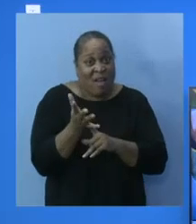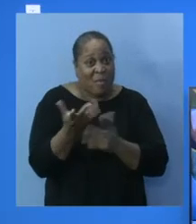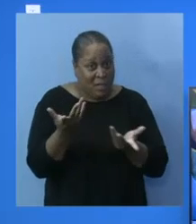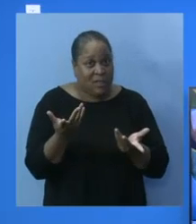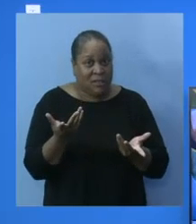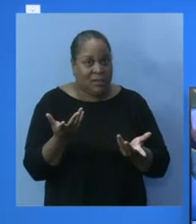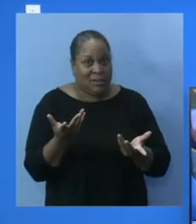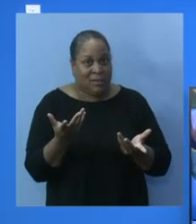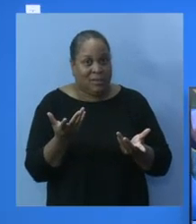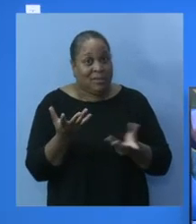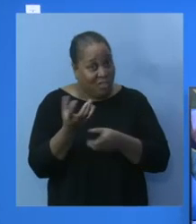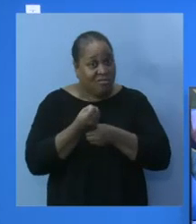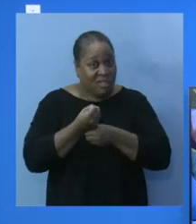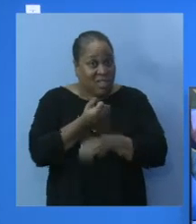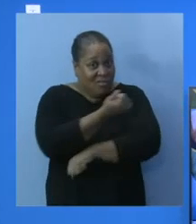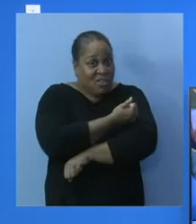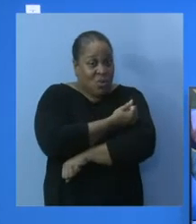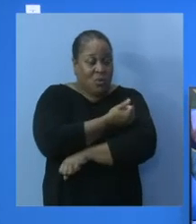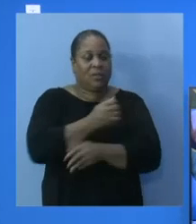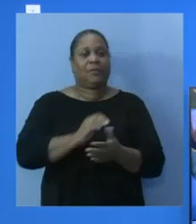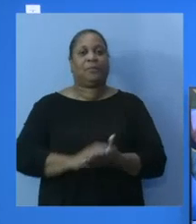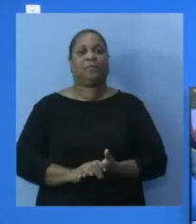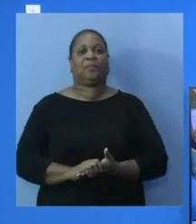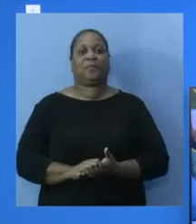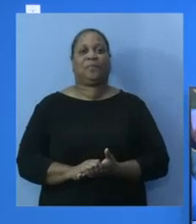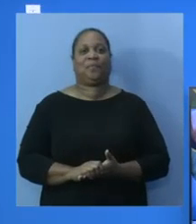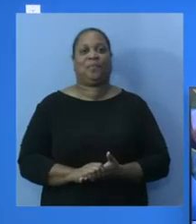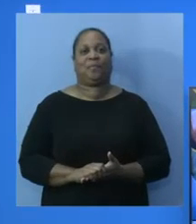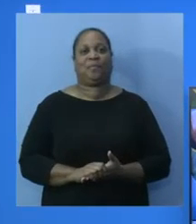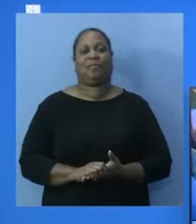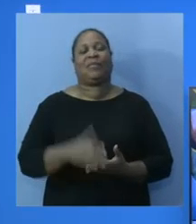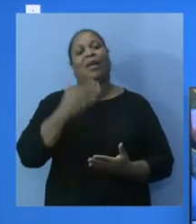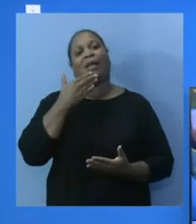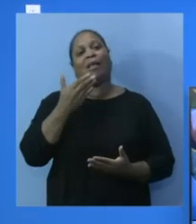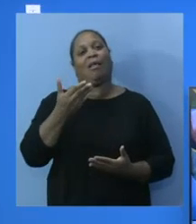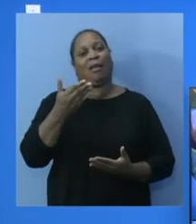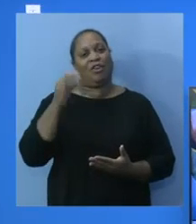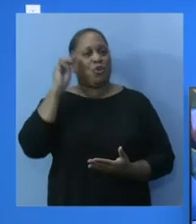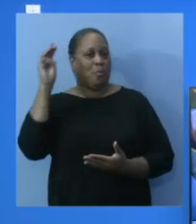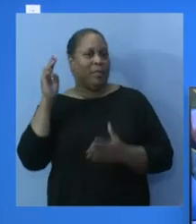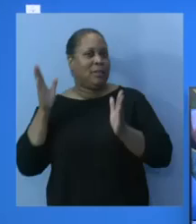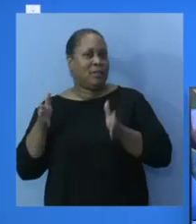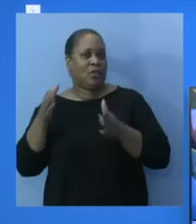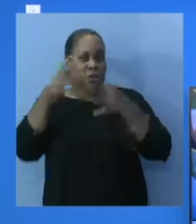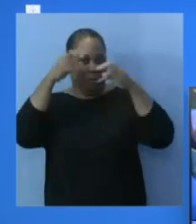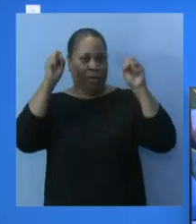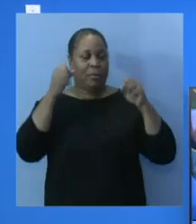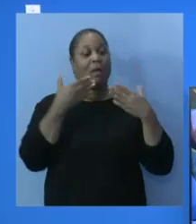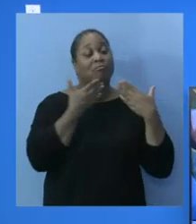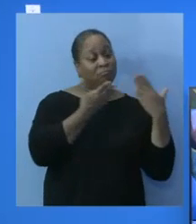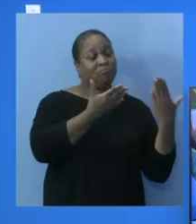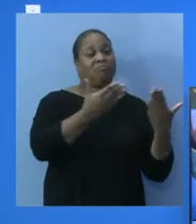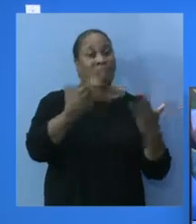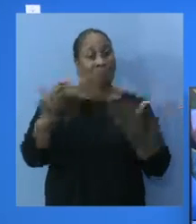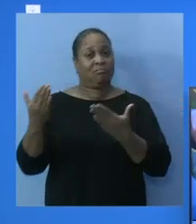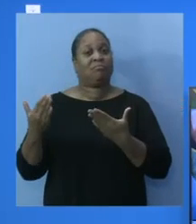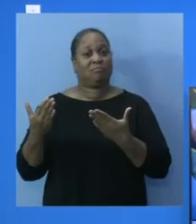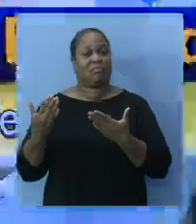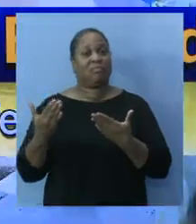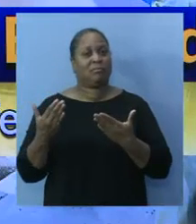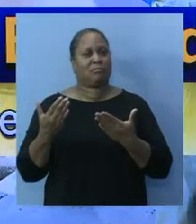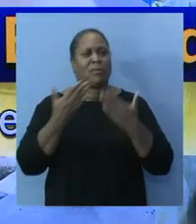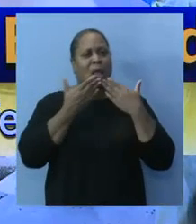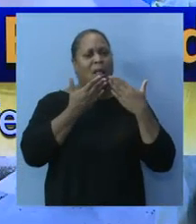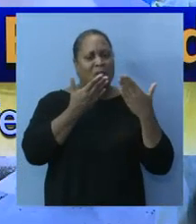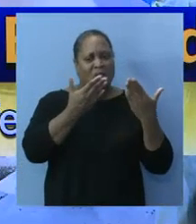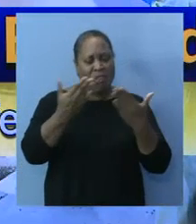to receive it. Okay. Thank you, Minister. Premier. thank you very much, honey. Thank